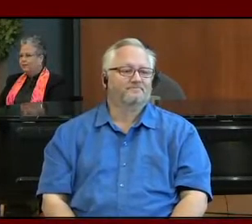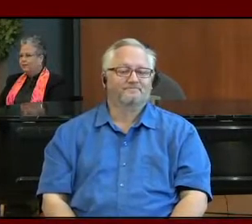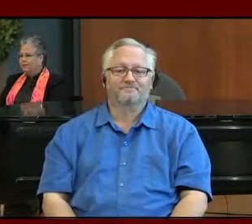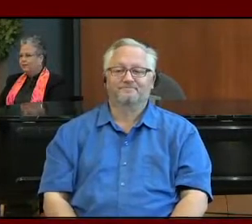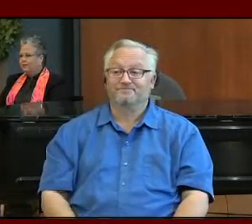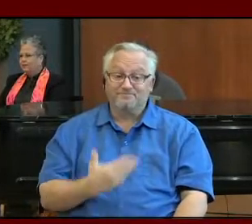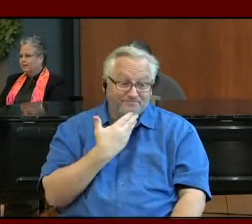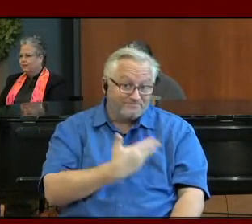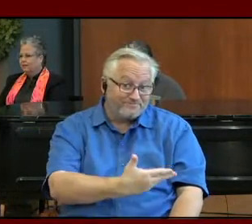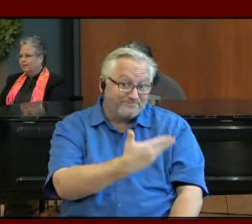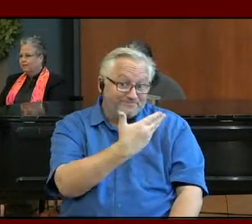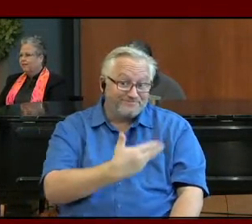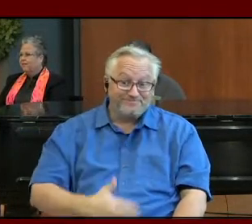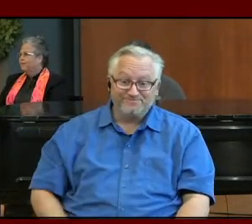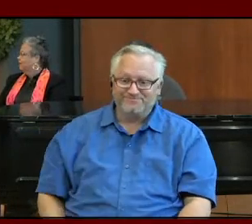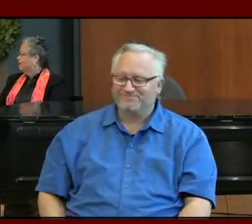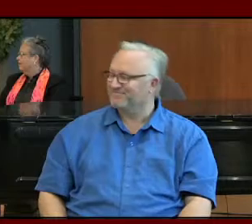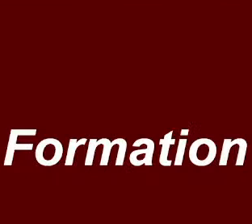Good morning.